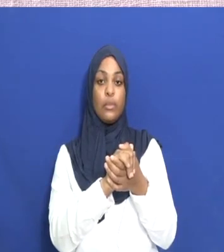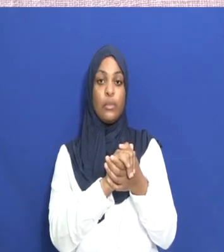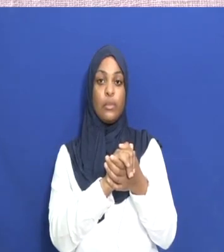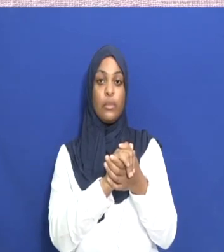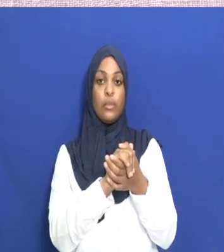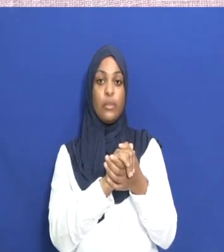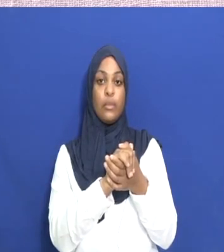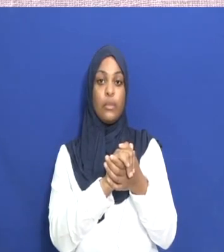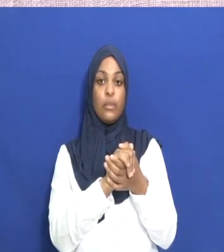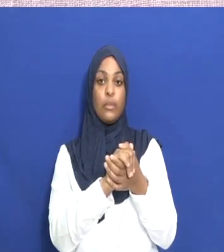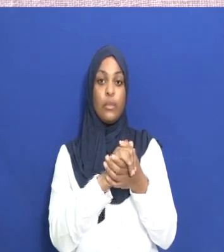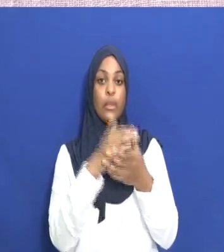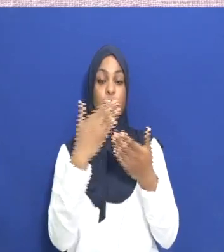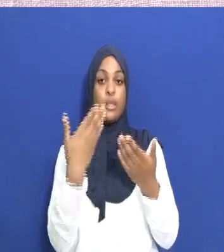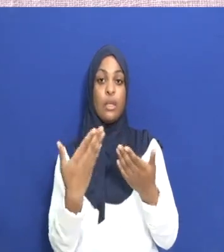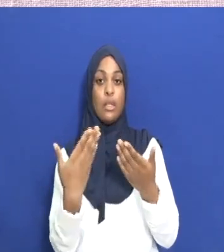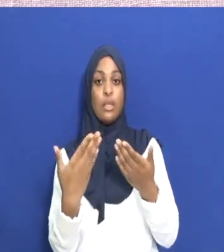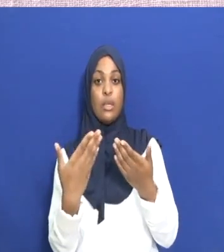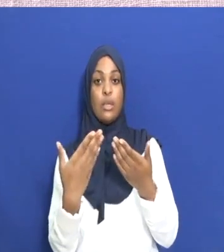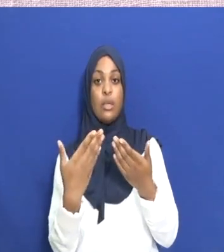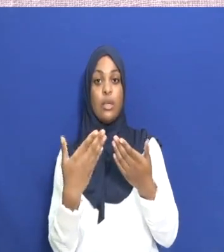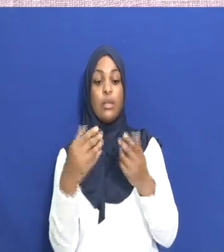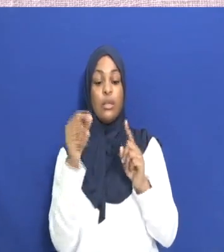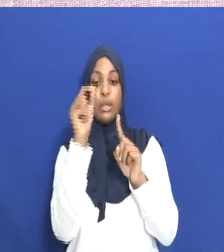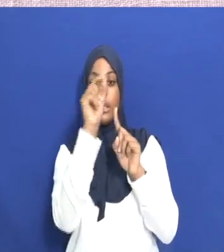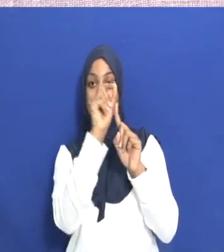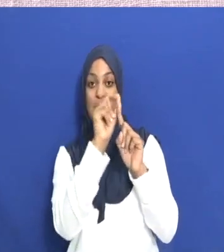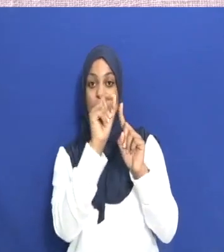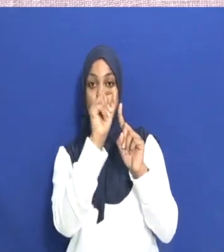so in exponential form,